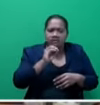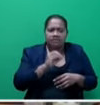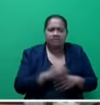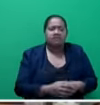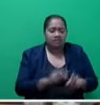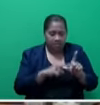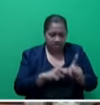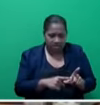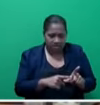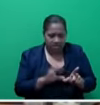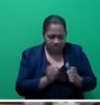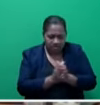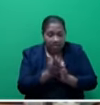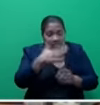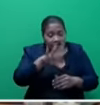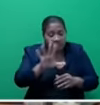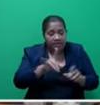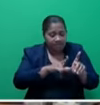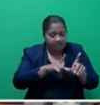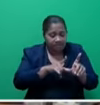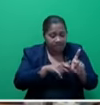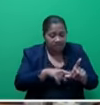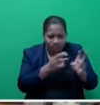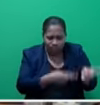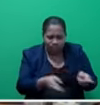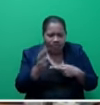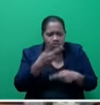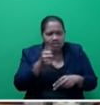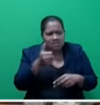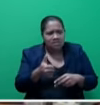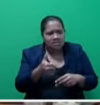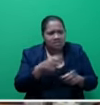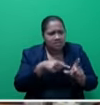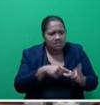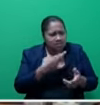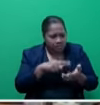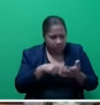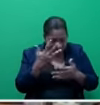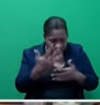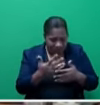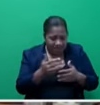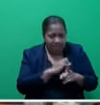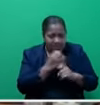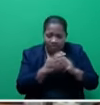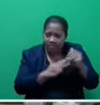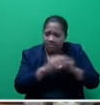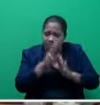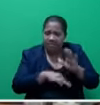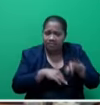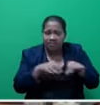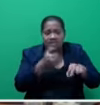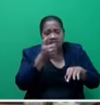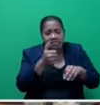determinations, 55 EIA terms of reference, 26 EIA reports, 9 environmental management plans, 6